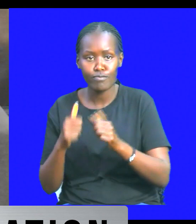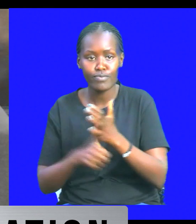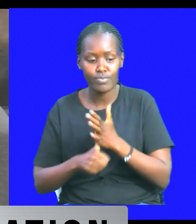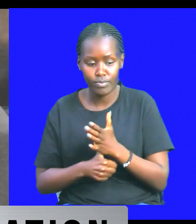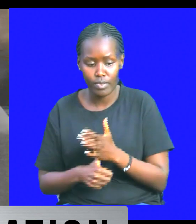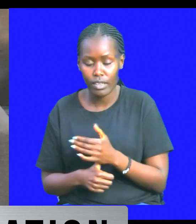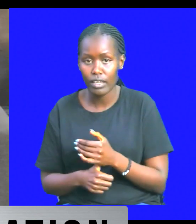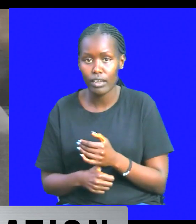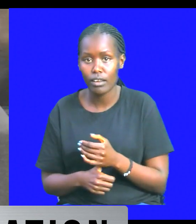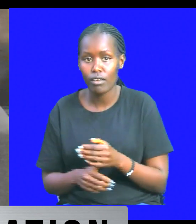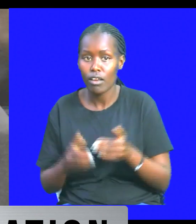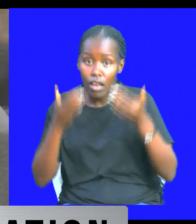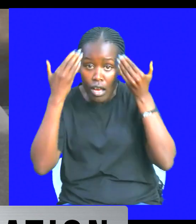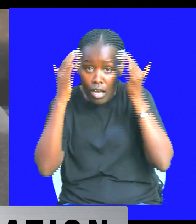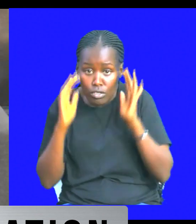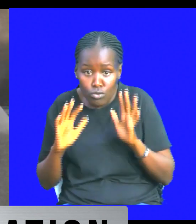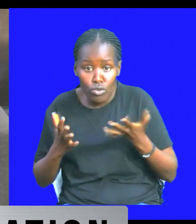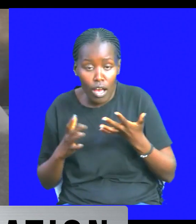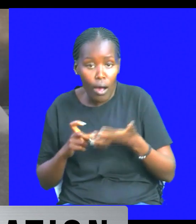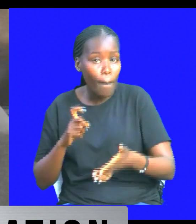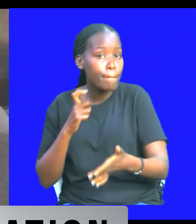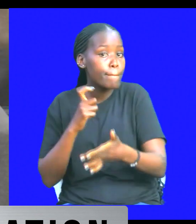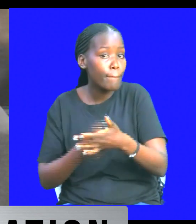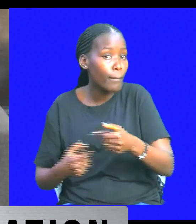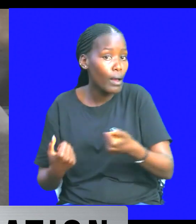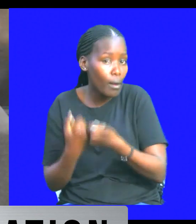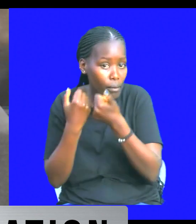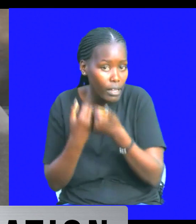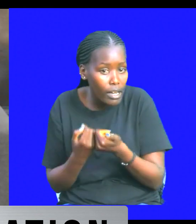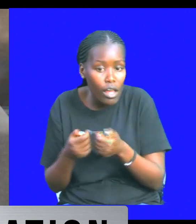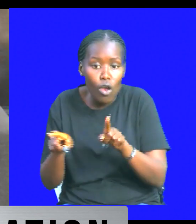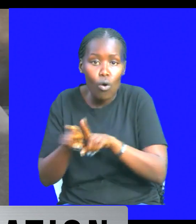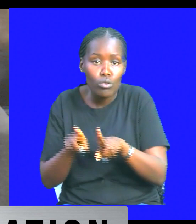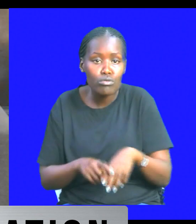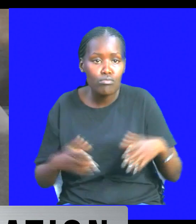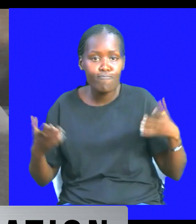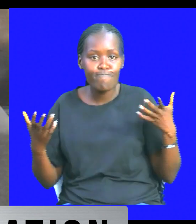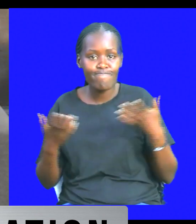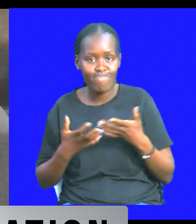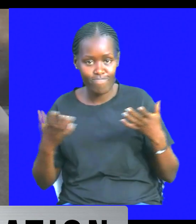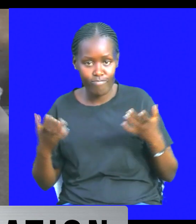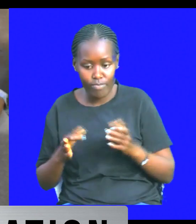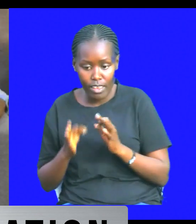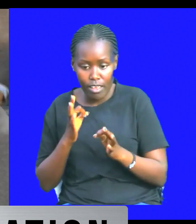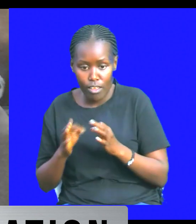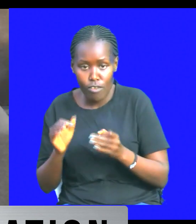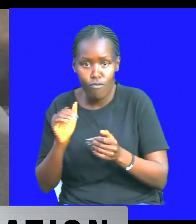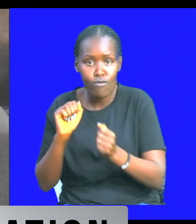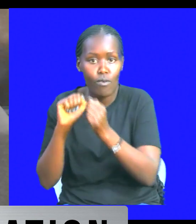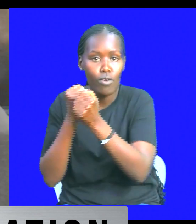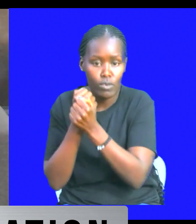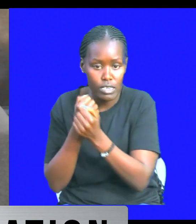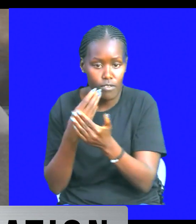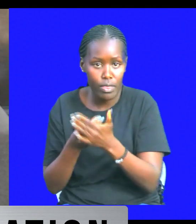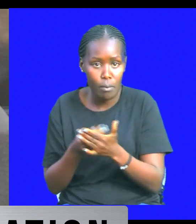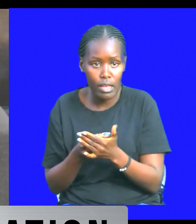somehow we don't know if this saving happened and where it has been taken to. Because you see, if you save the money, then take it and tell us